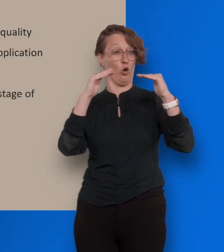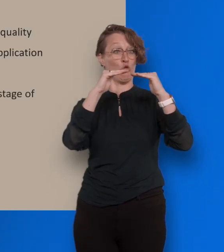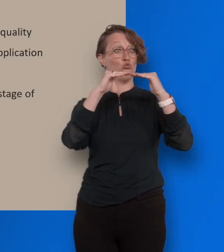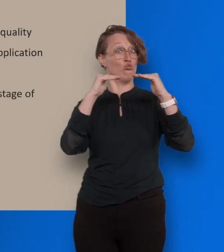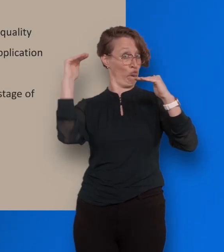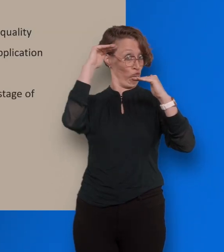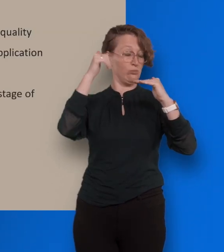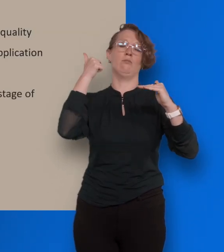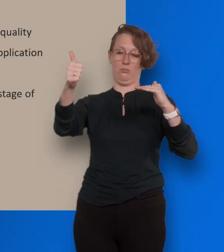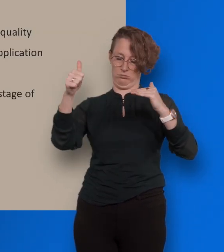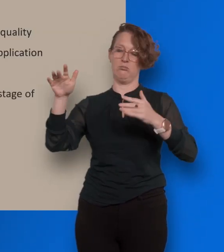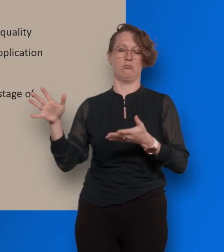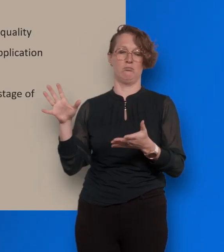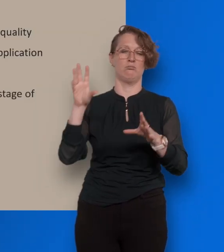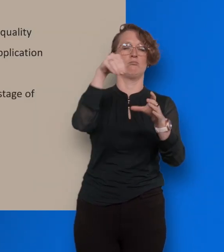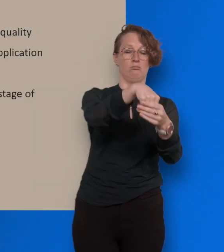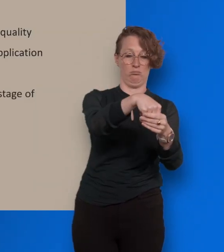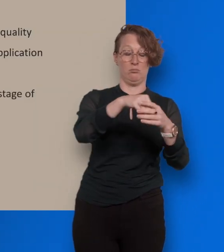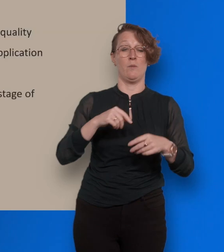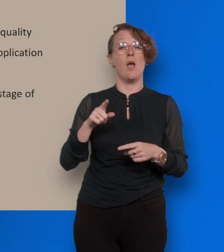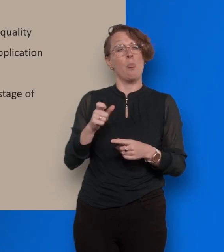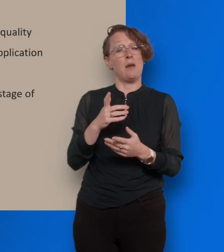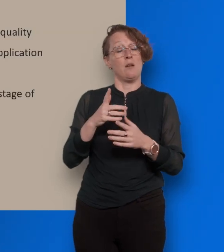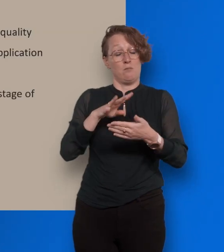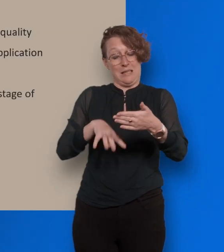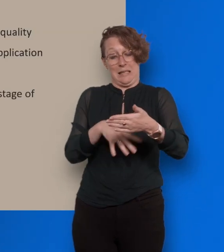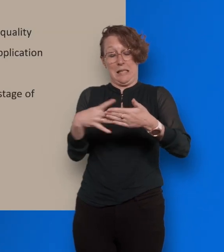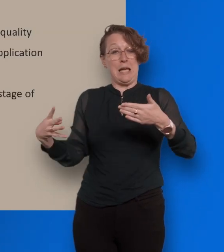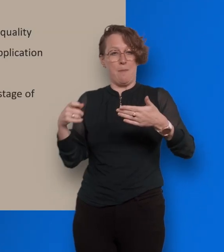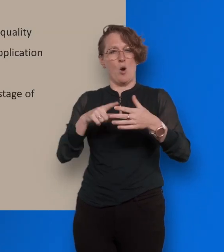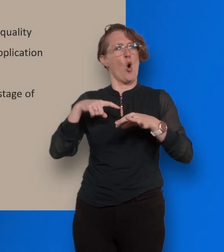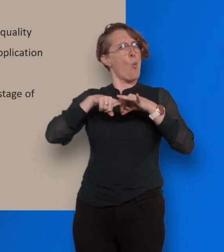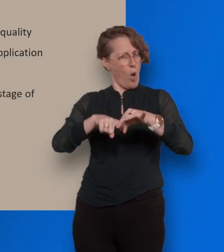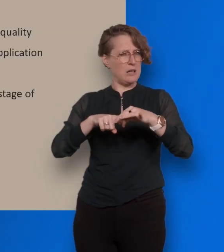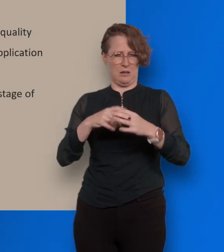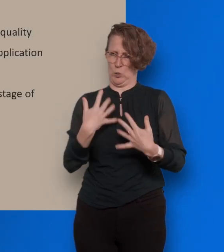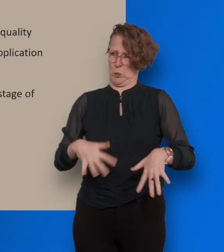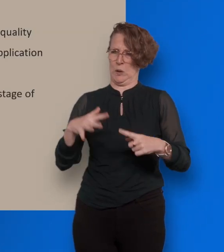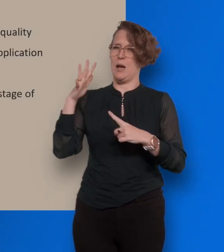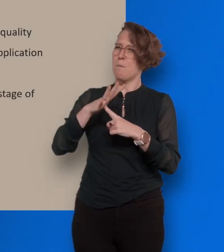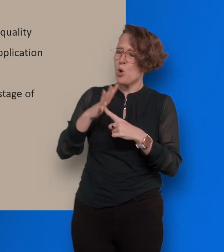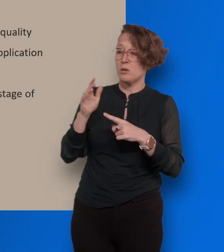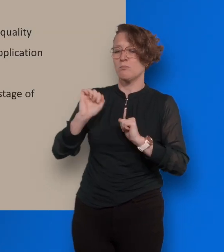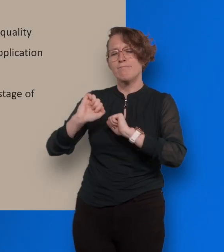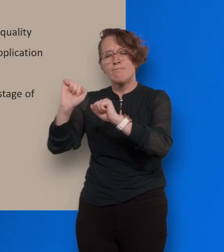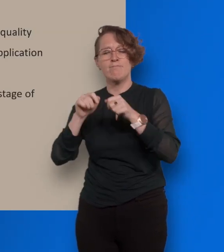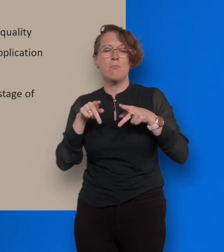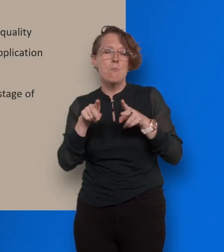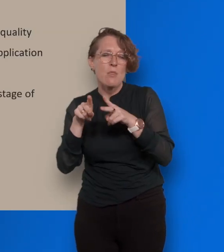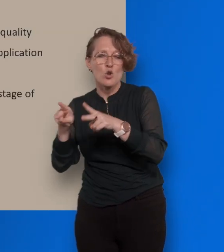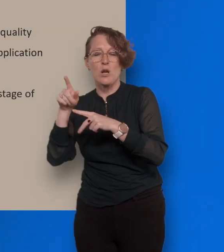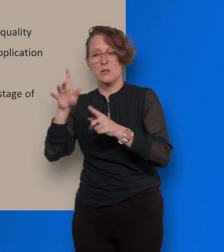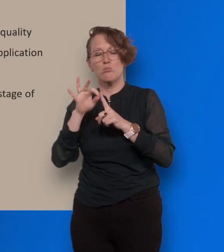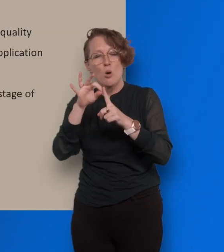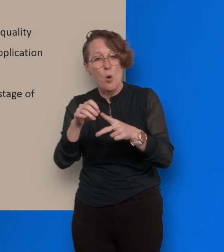set criteria for the scheme, that is particularly the quality of the research, the methodology that's being proposed,